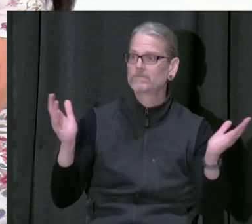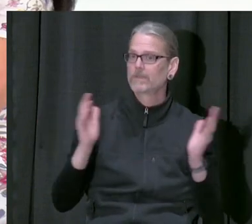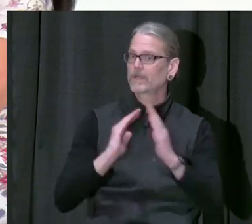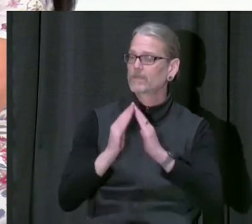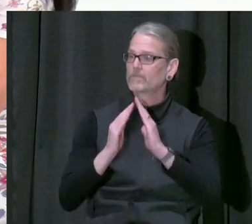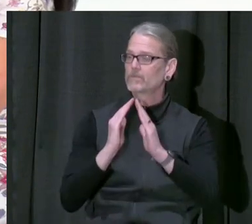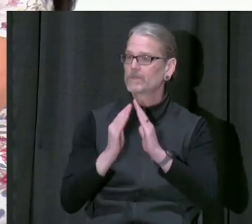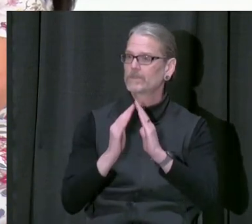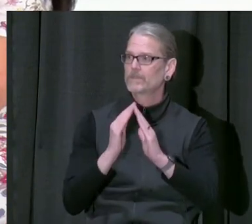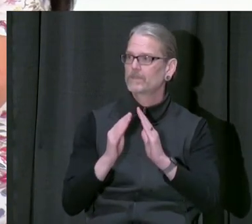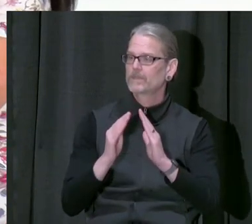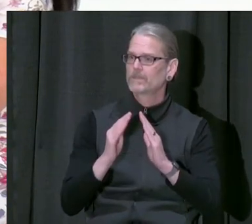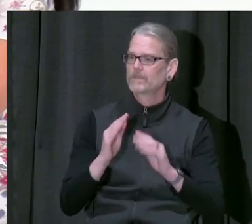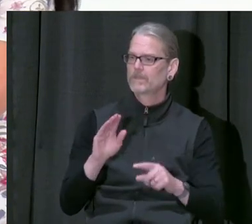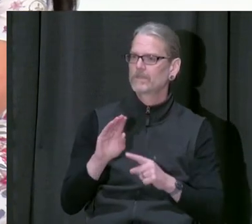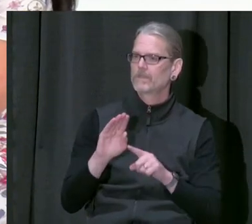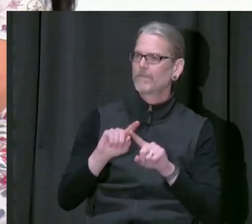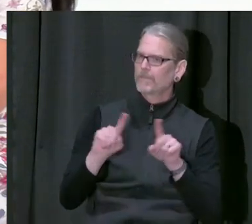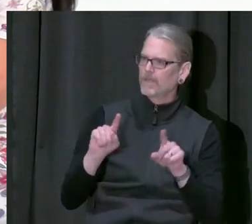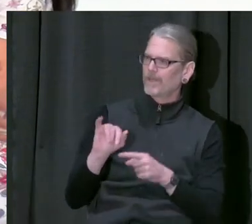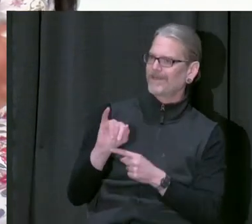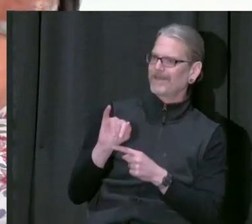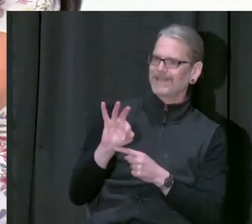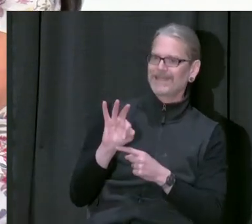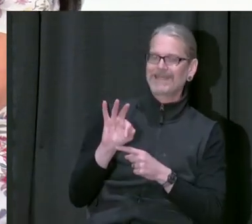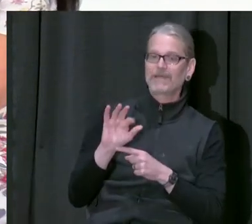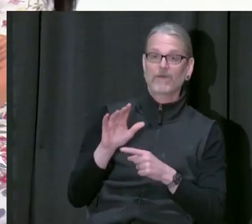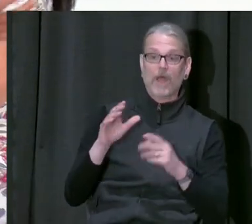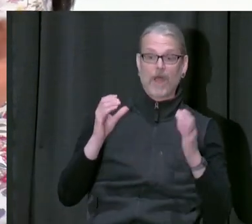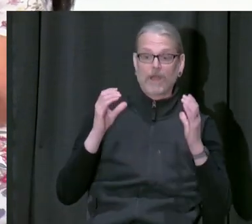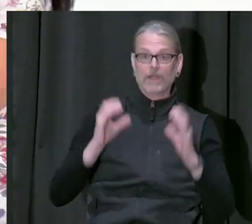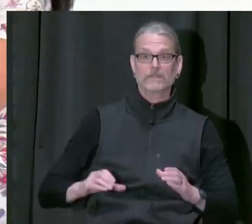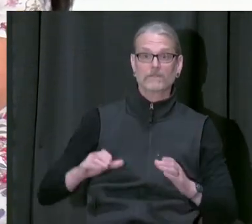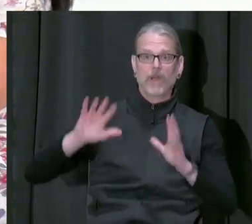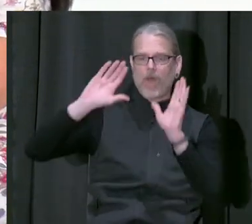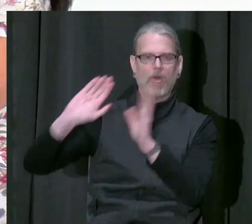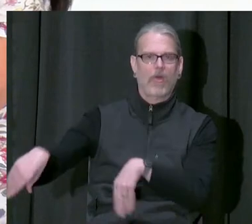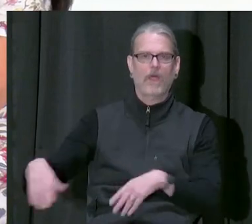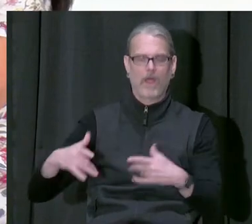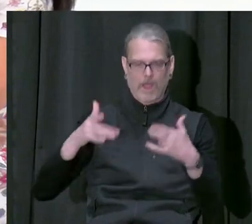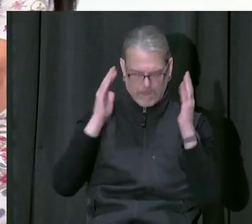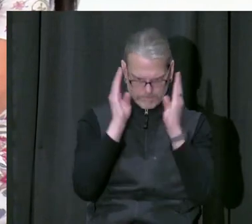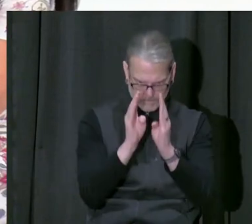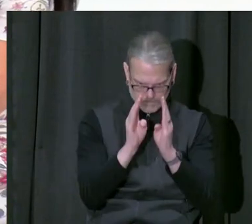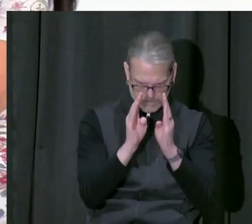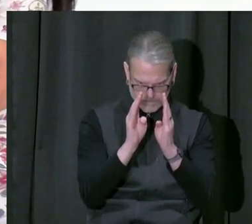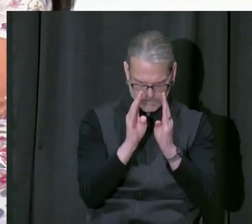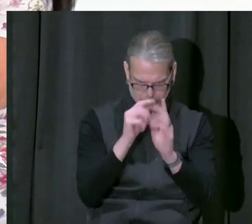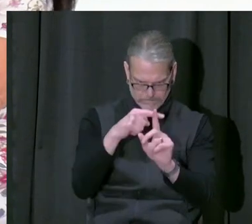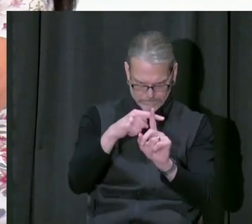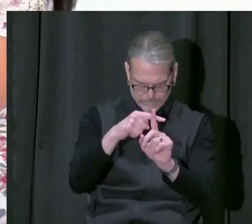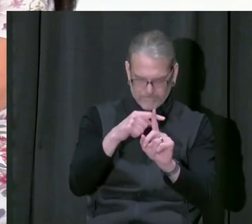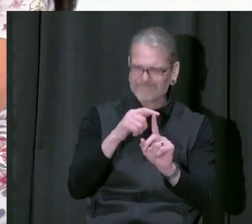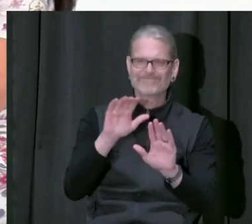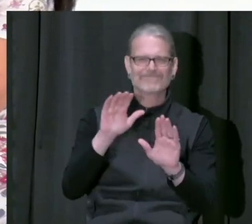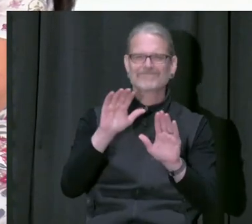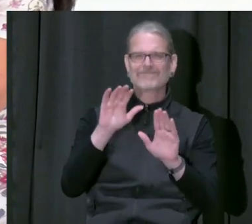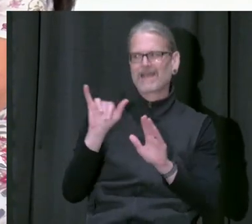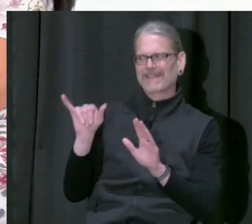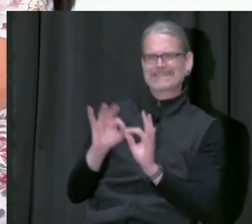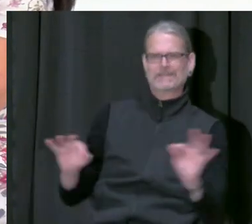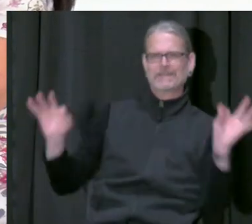they don't think about the customer in all, you know, their forms, it's a key element they